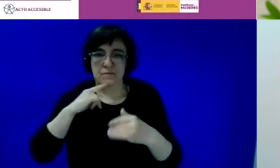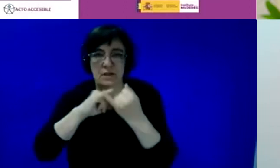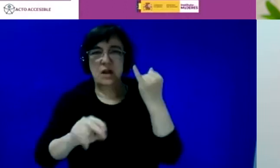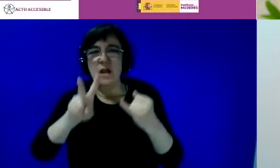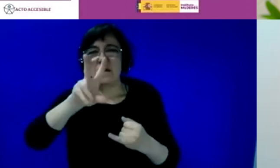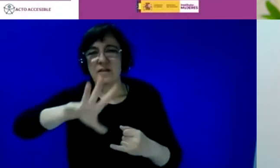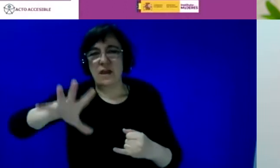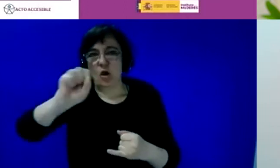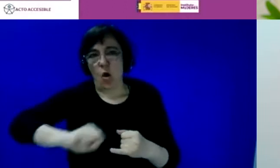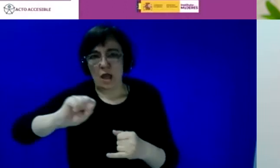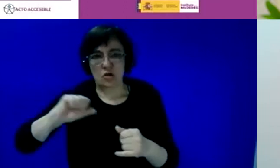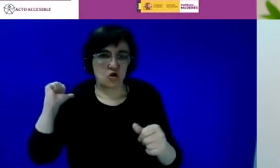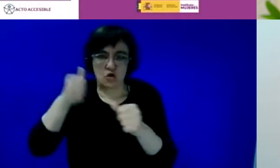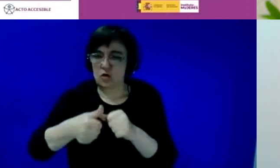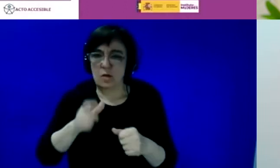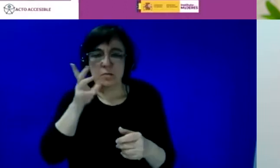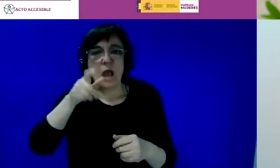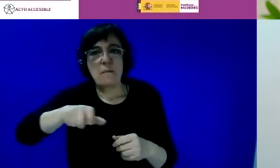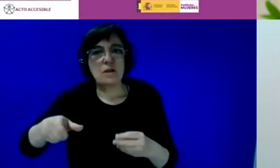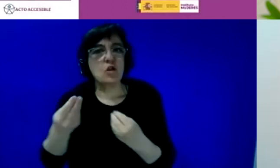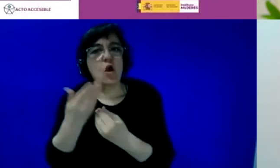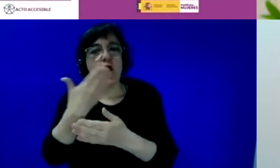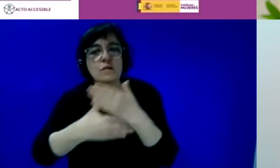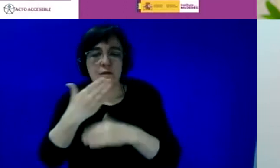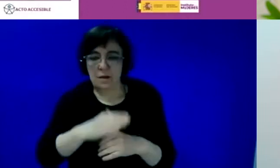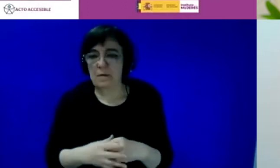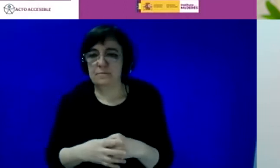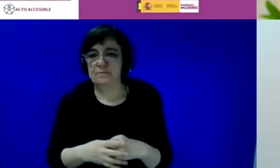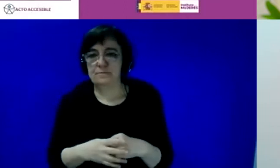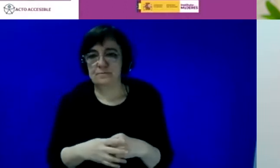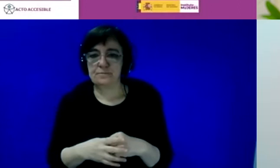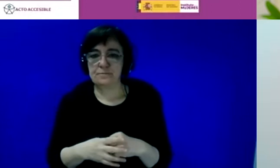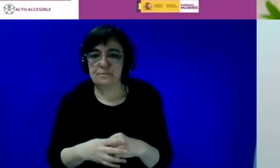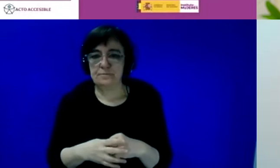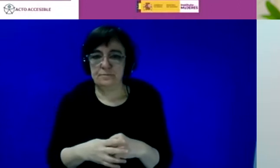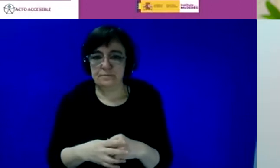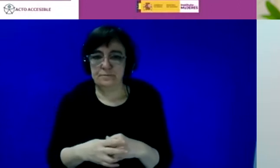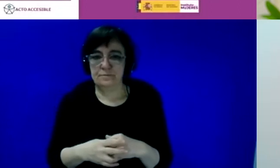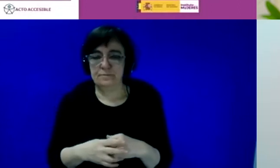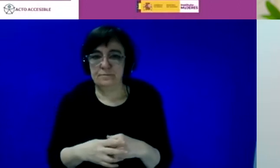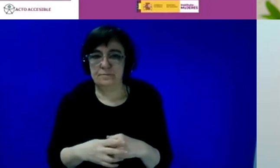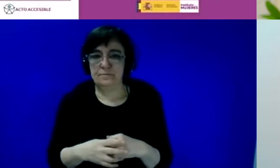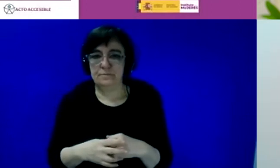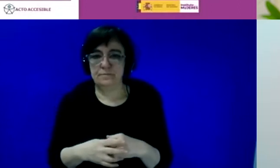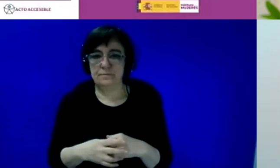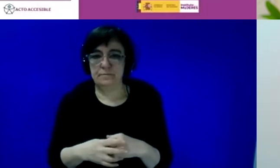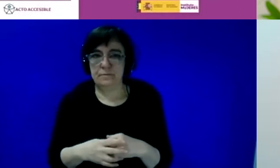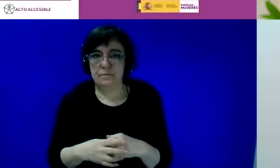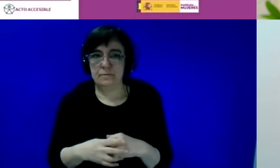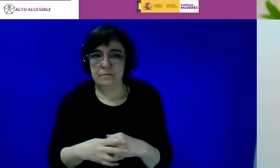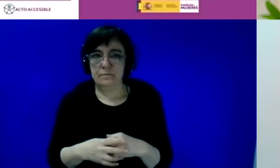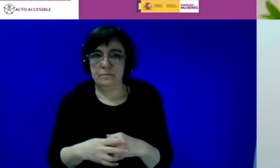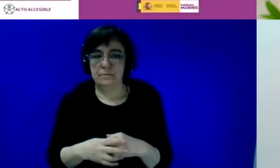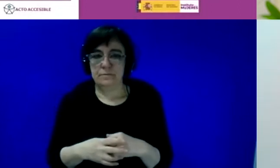because persons with disabilities do come in much bigger numbers and higher